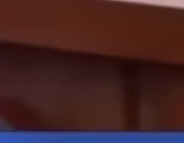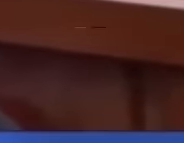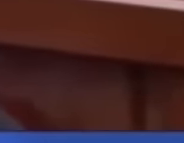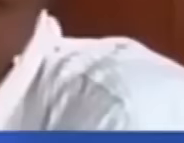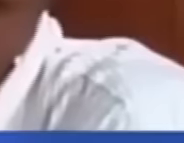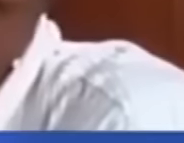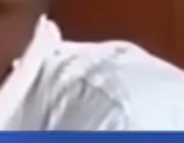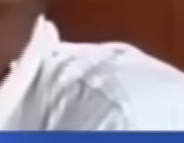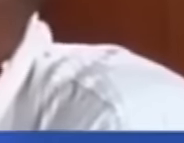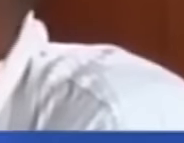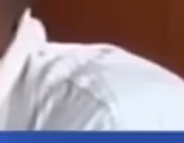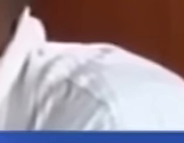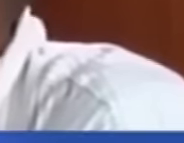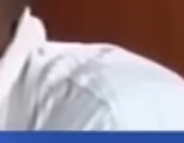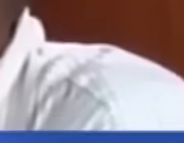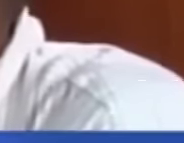who's the other one?